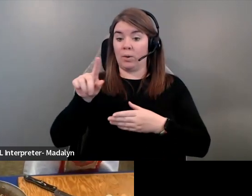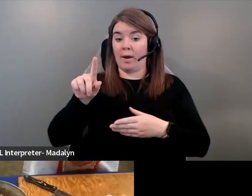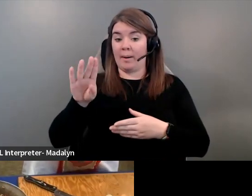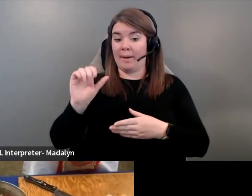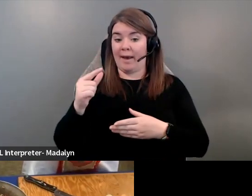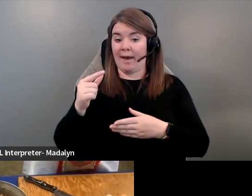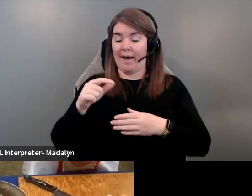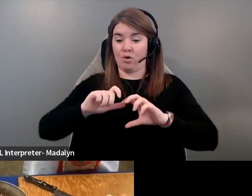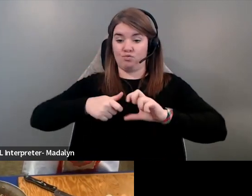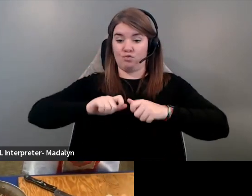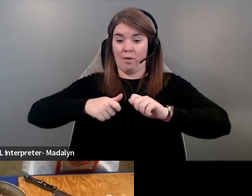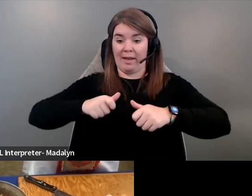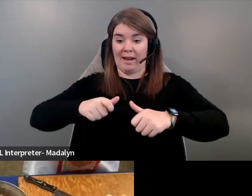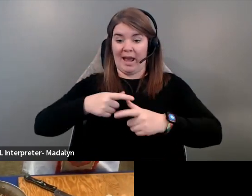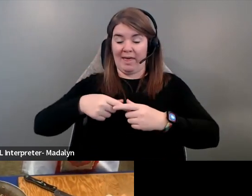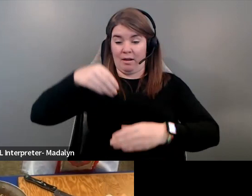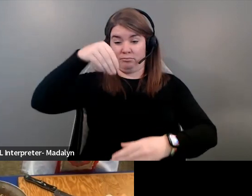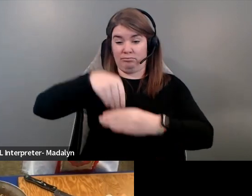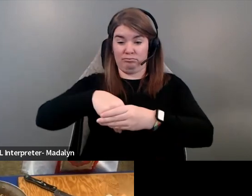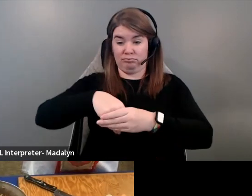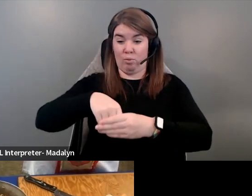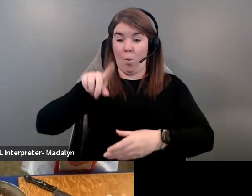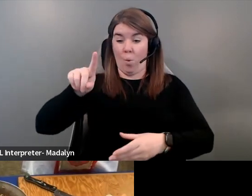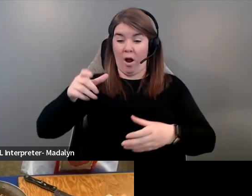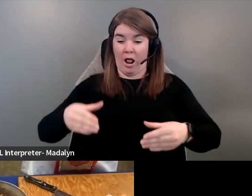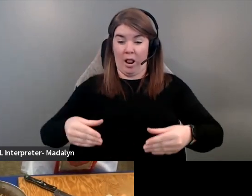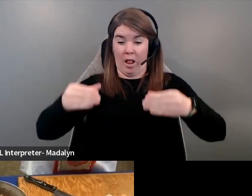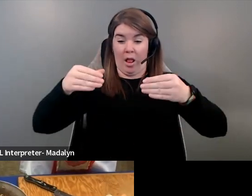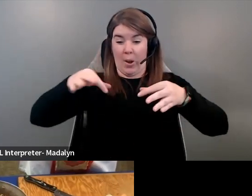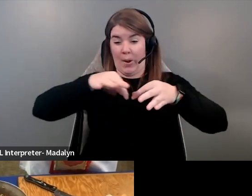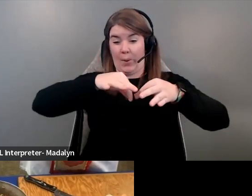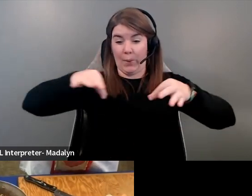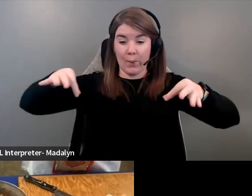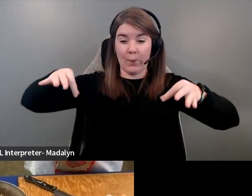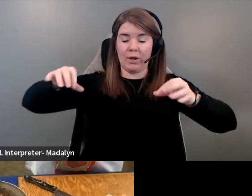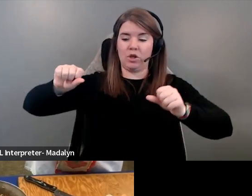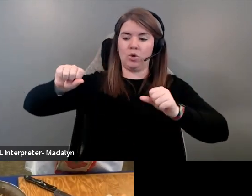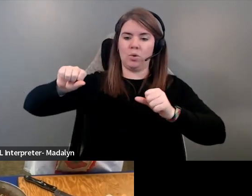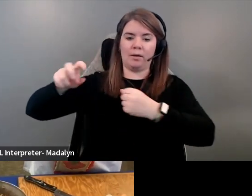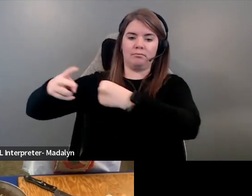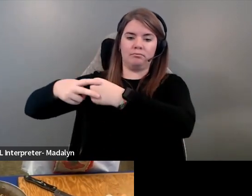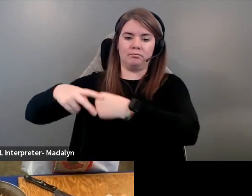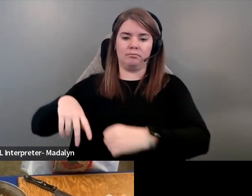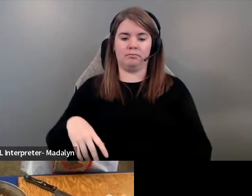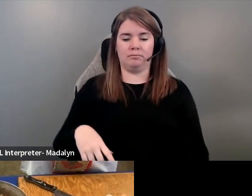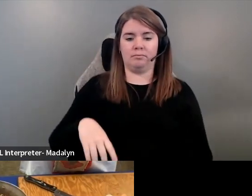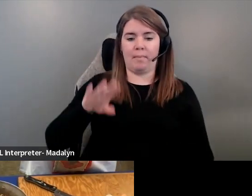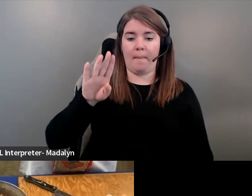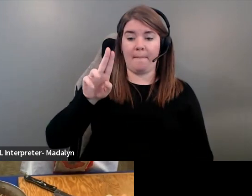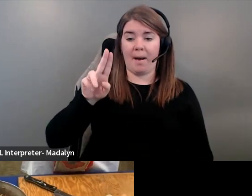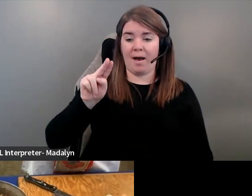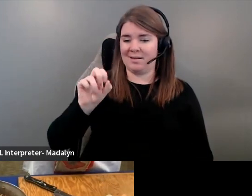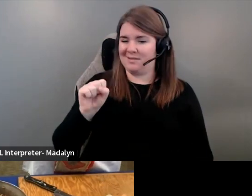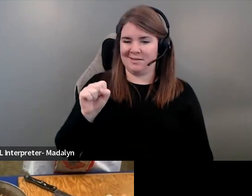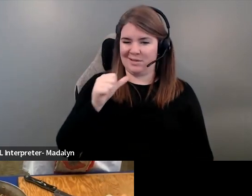it, and drop it in a big Ziploc bag, and do the same with the rest of them. And that way you can store them. The buns don't work well that